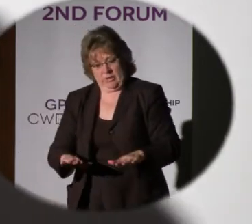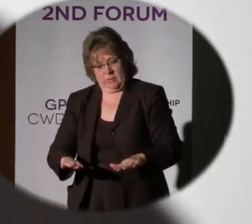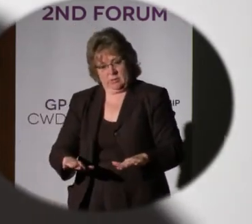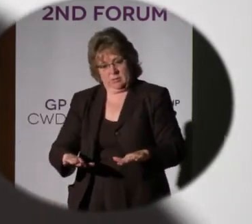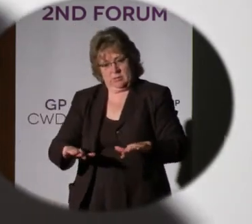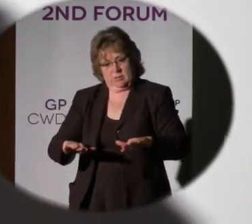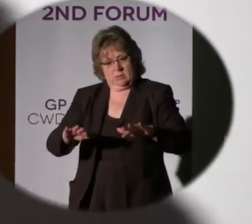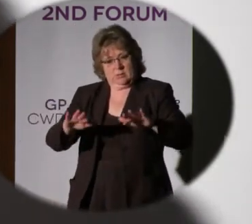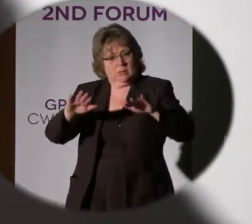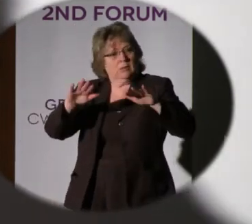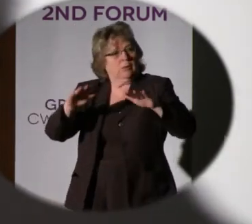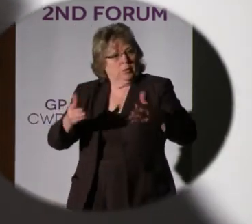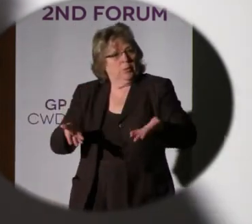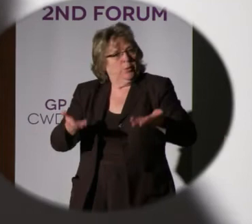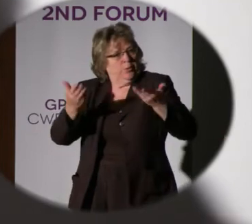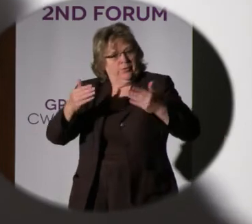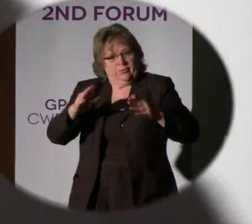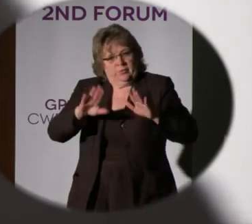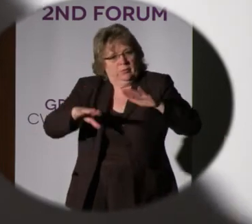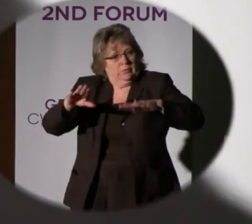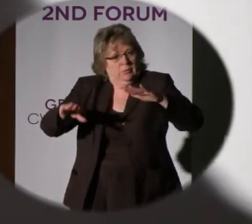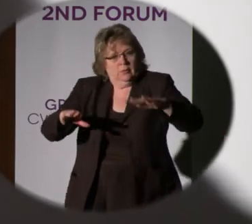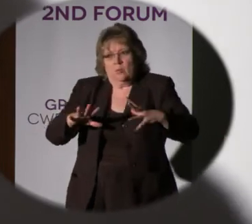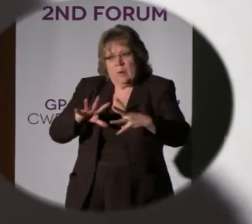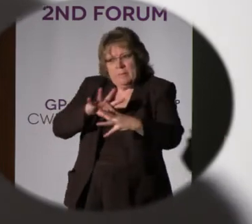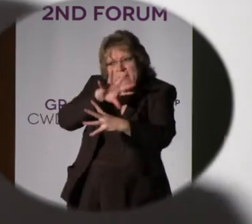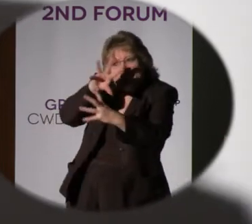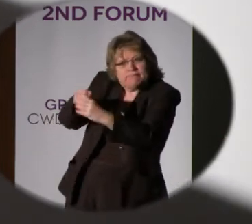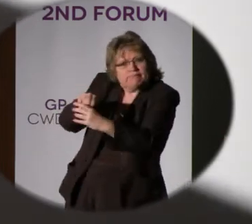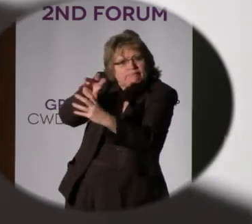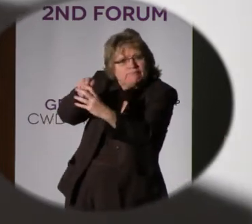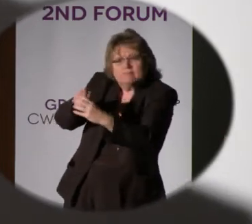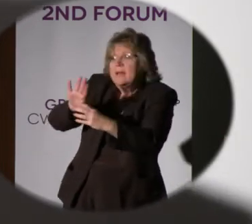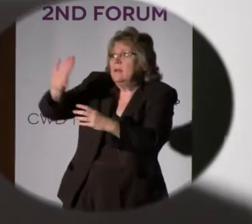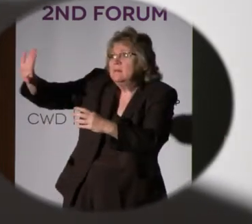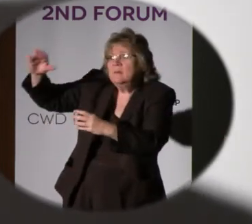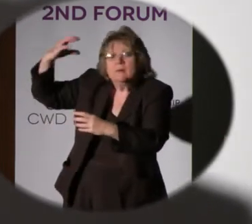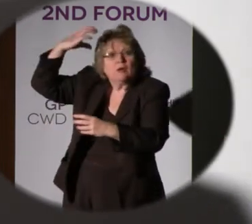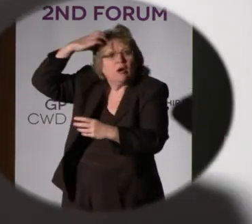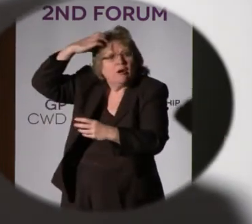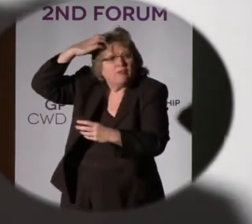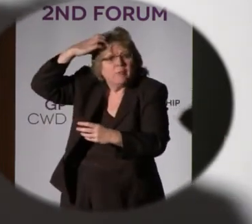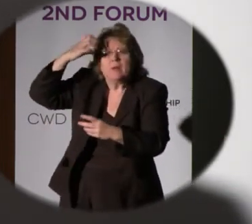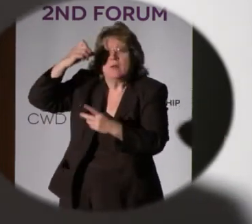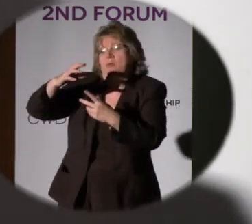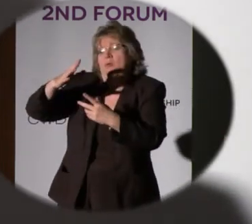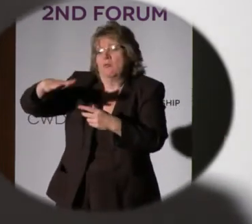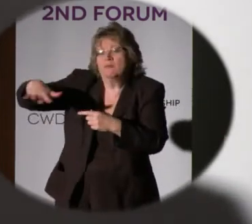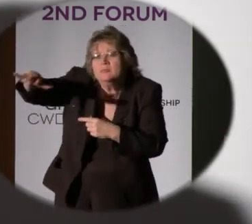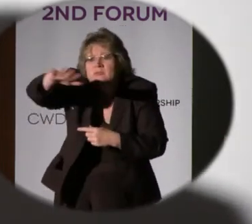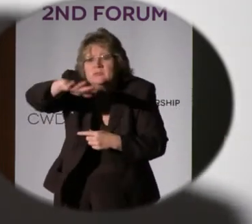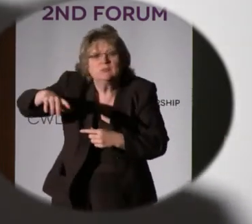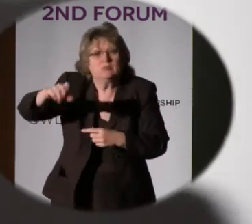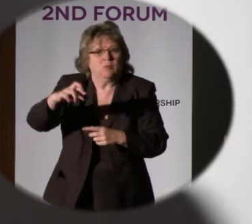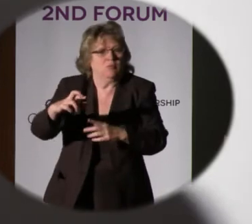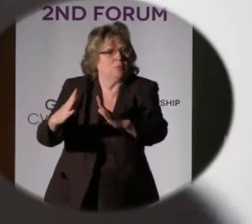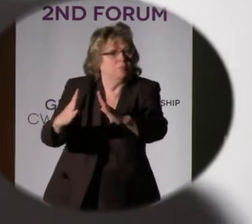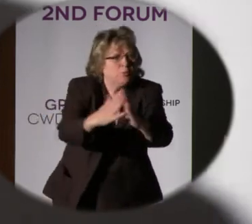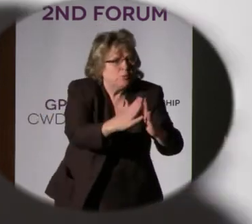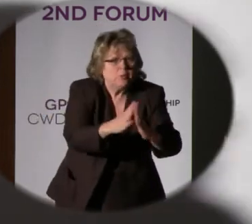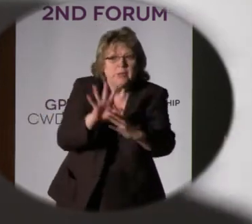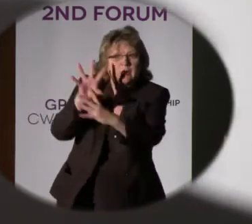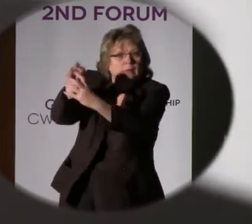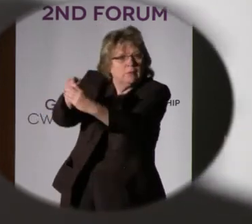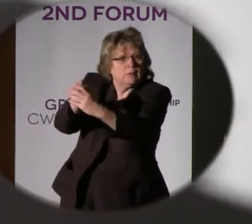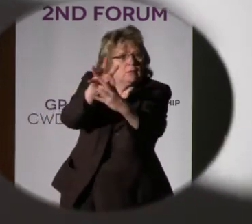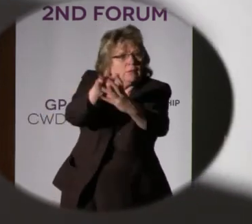child forum that takes place at each level in Rwanda, whether at district level, at village level, or at community